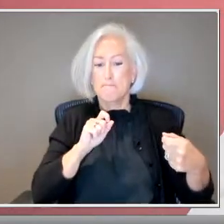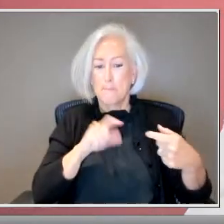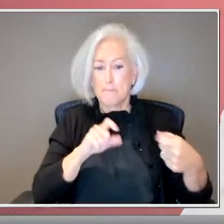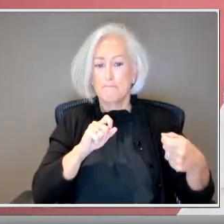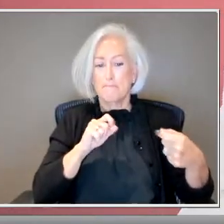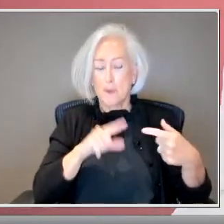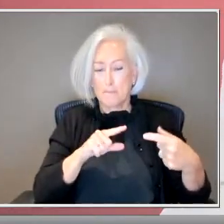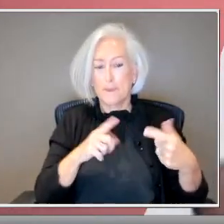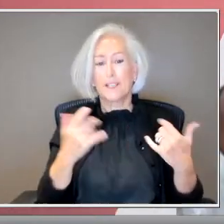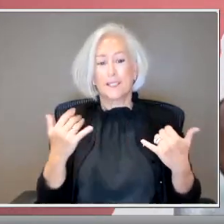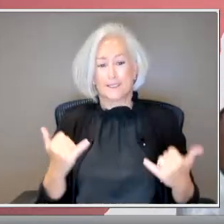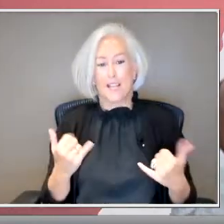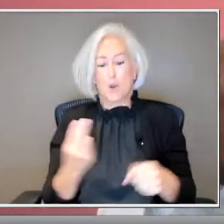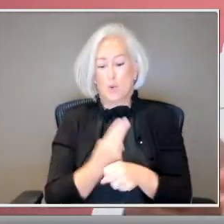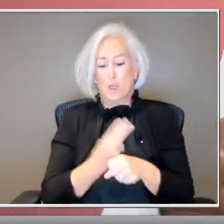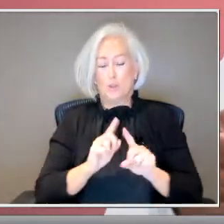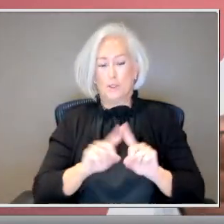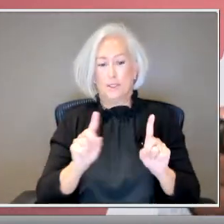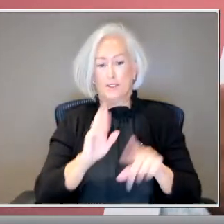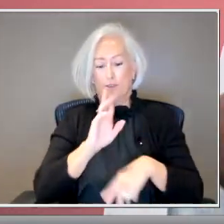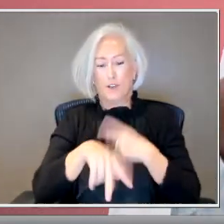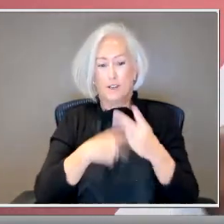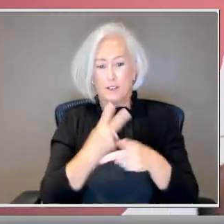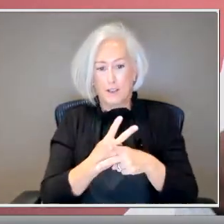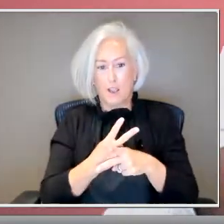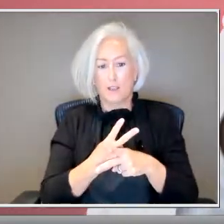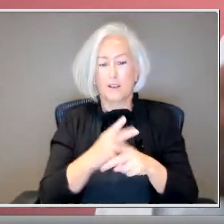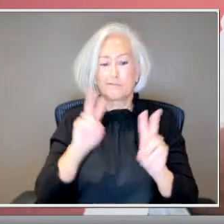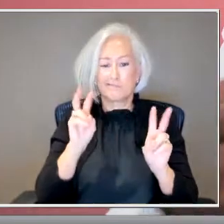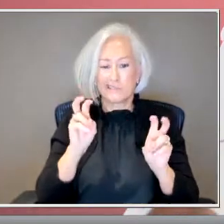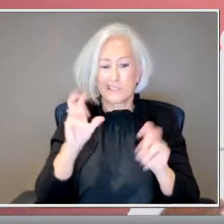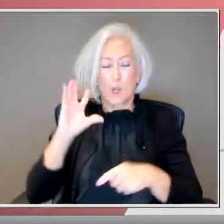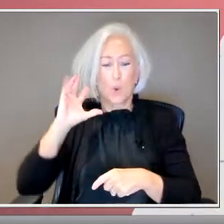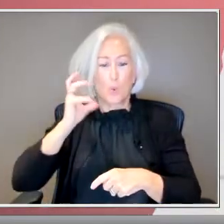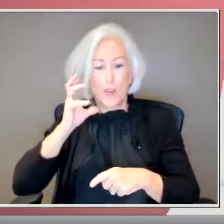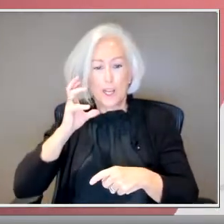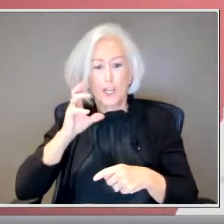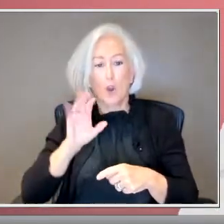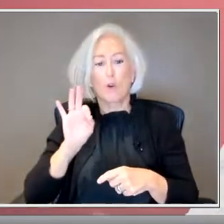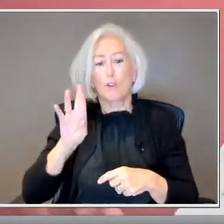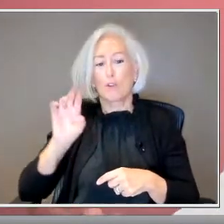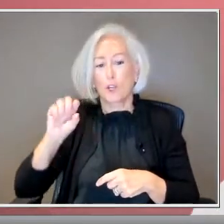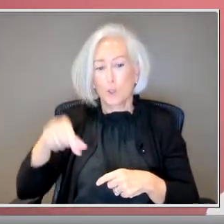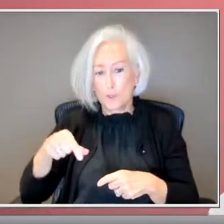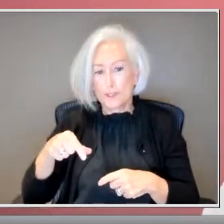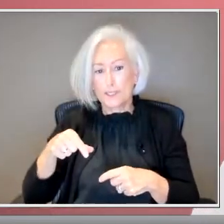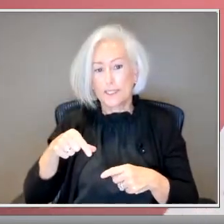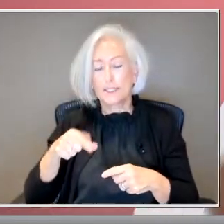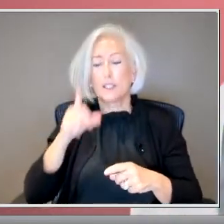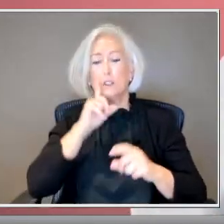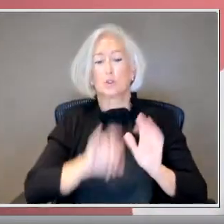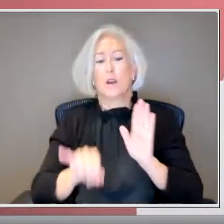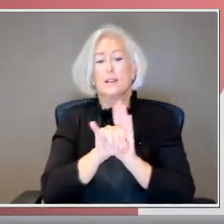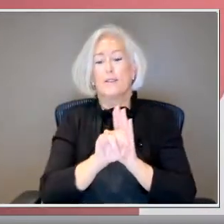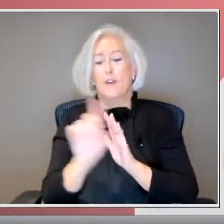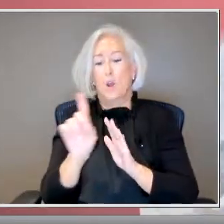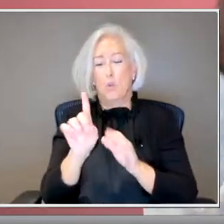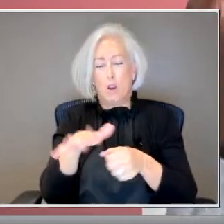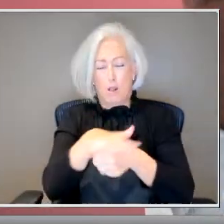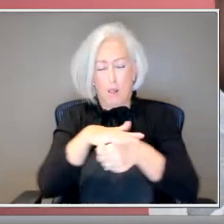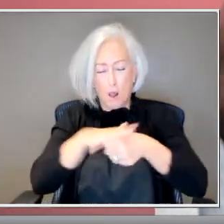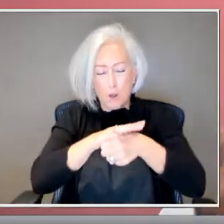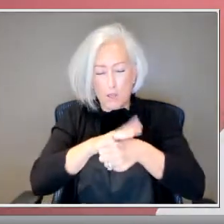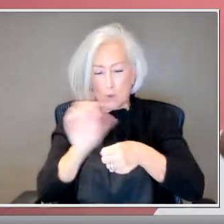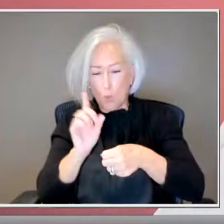an energy that we deliver that will eradicate the abnormal spot that is causing these abnormal signals. So in Mike's case, Probably there is a spot